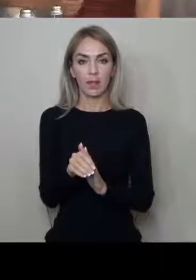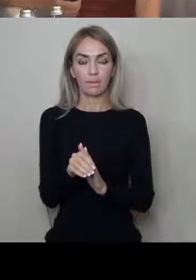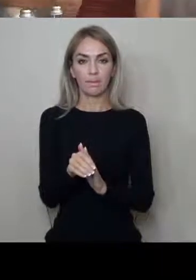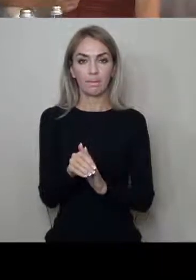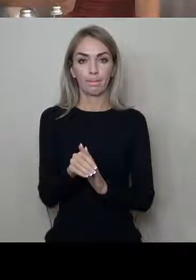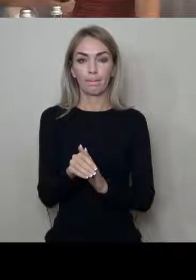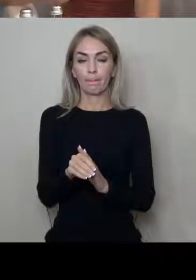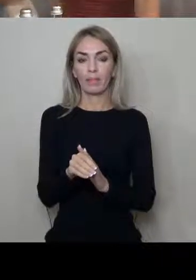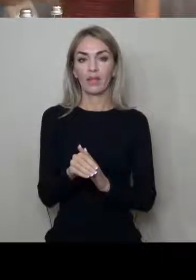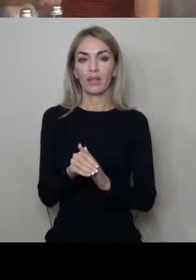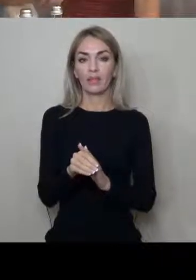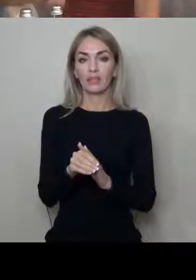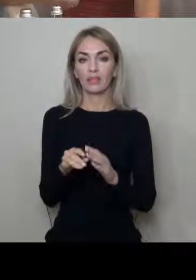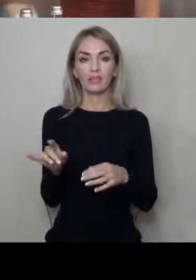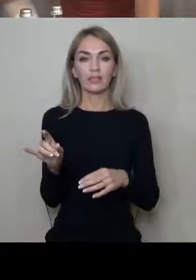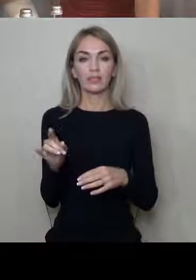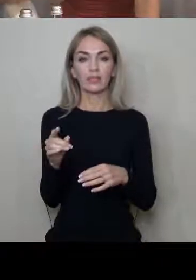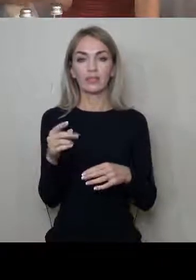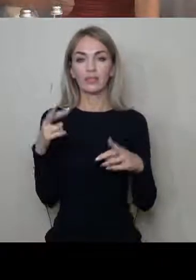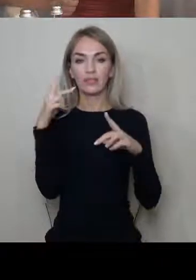instance, entering